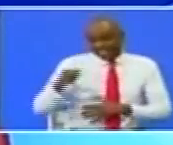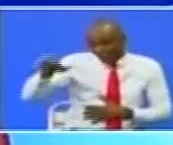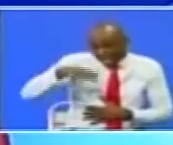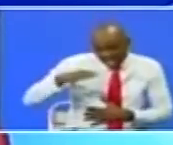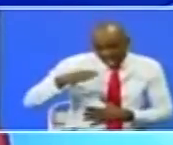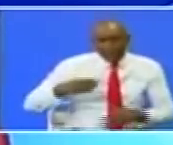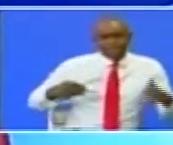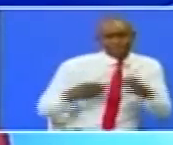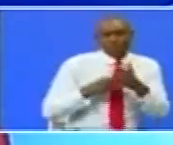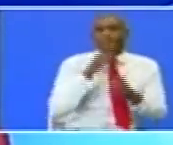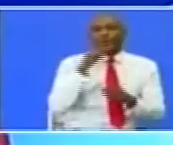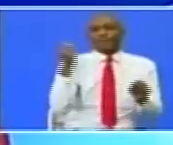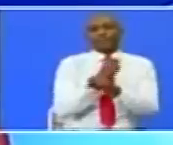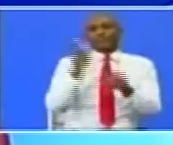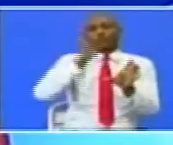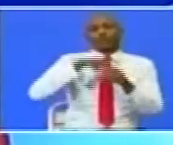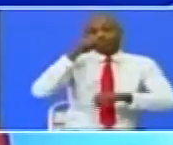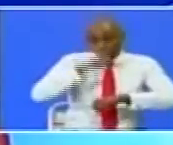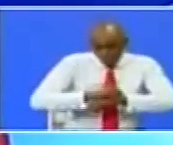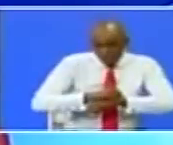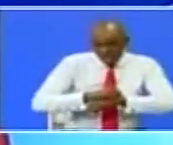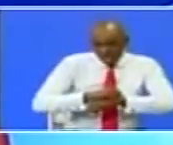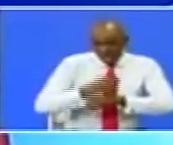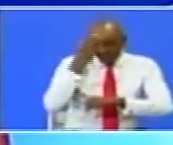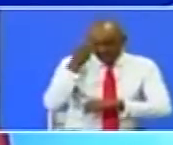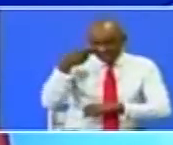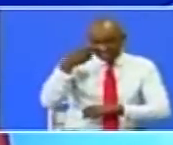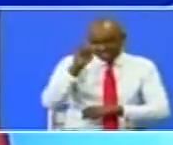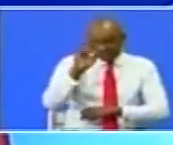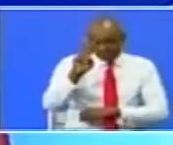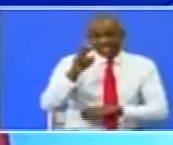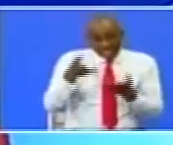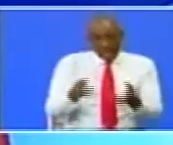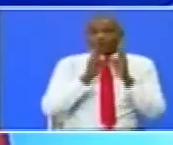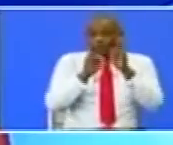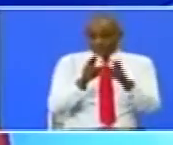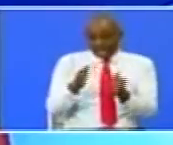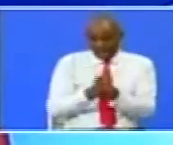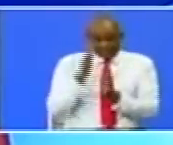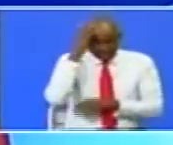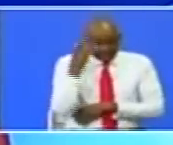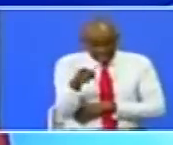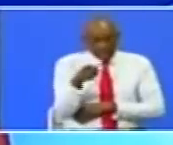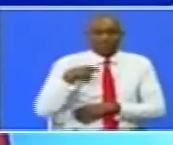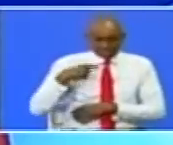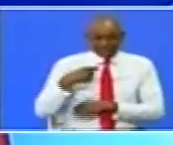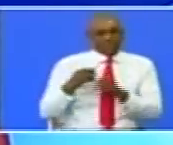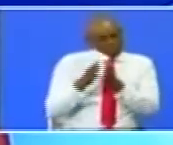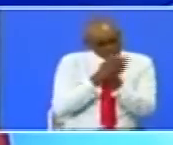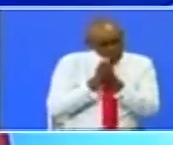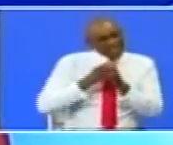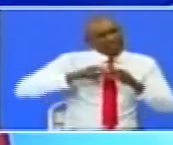HIV status. KTN's Betty Okari has been investigating the saga for the last 1 month, and here now is her